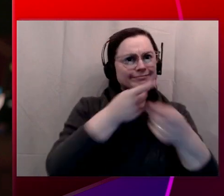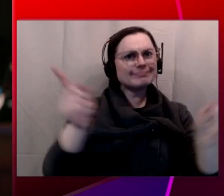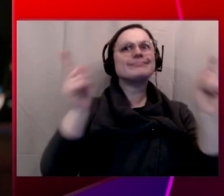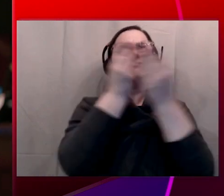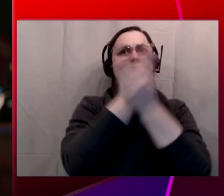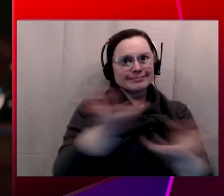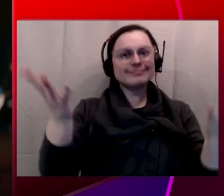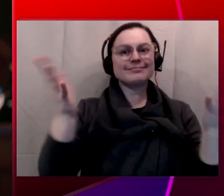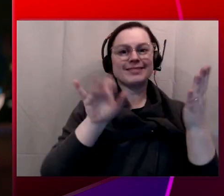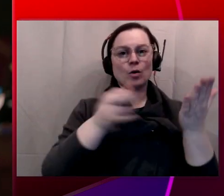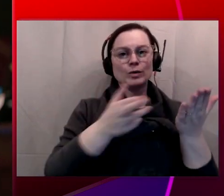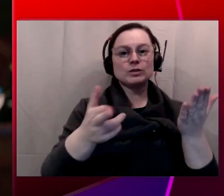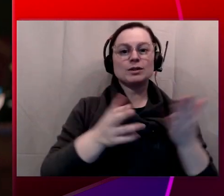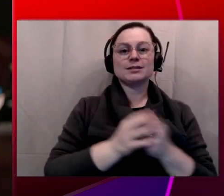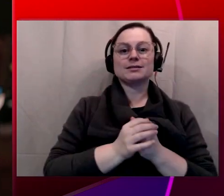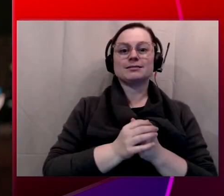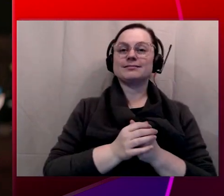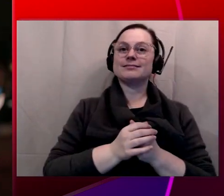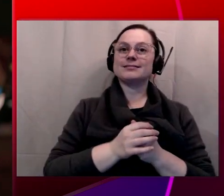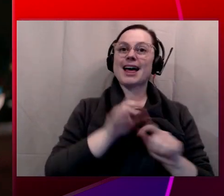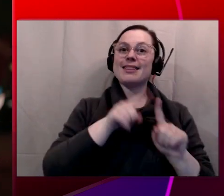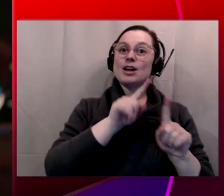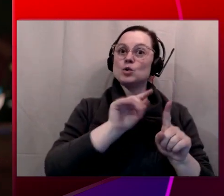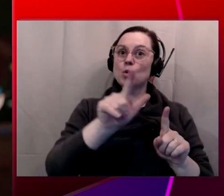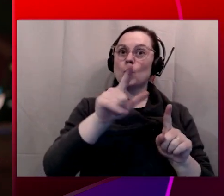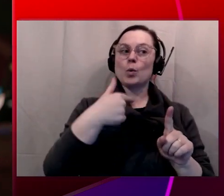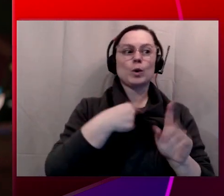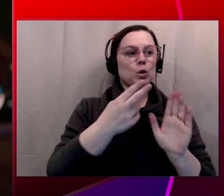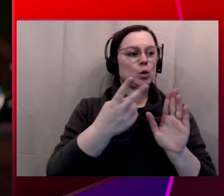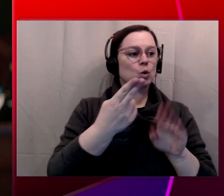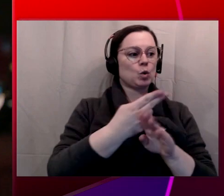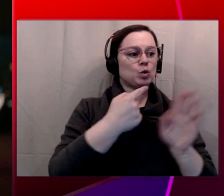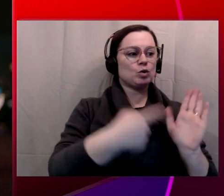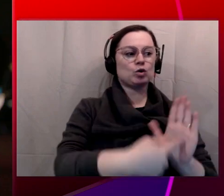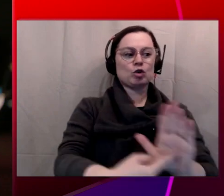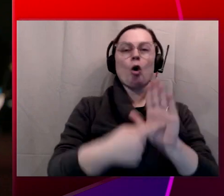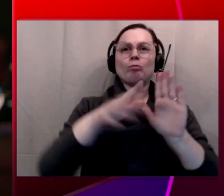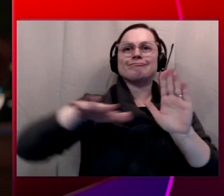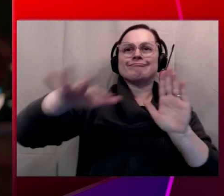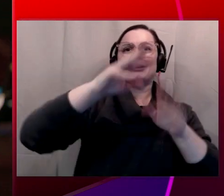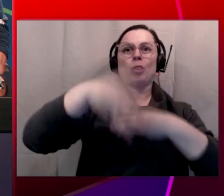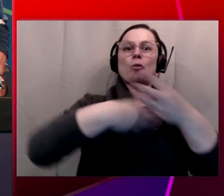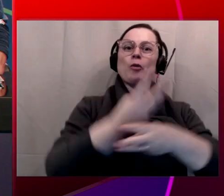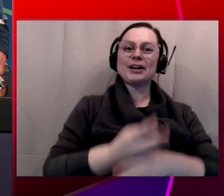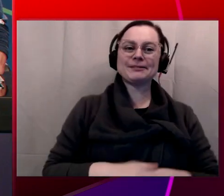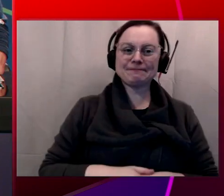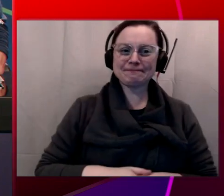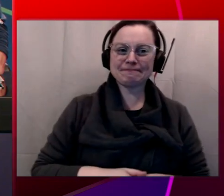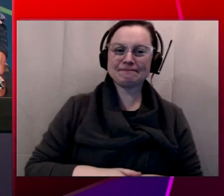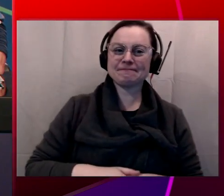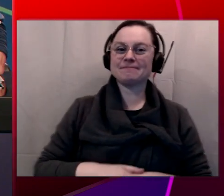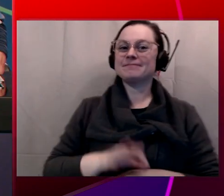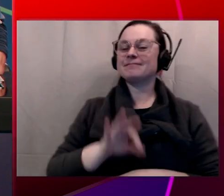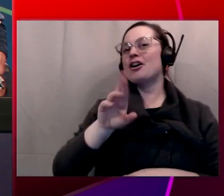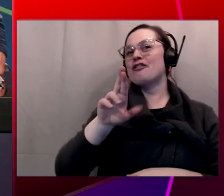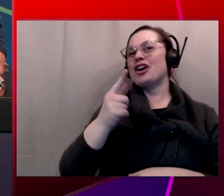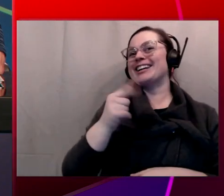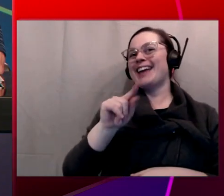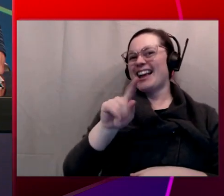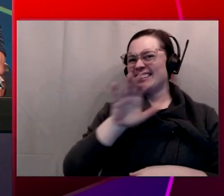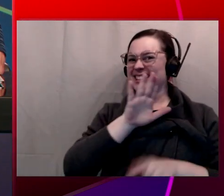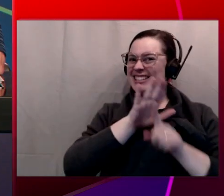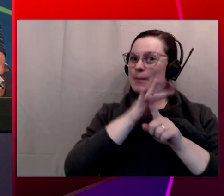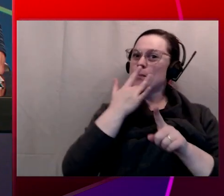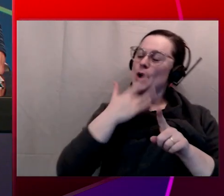use this channel to expose that information to the rest of the world, I guess. Yeah, because it's Fargate's birthday, and because you're a content